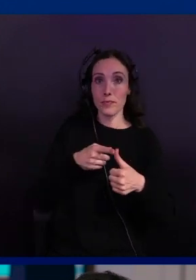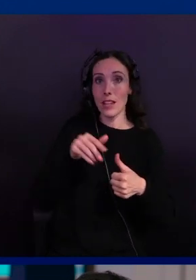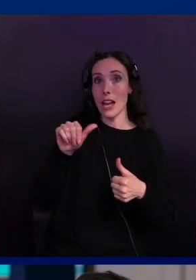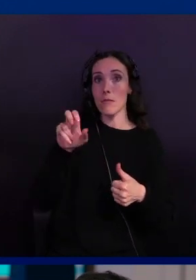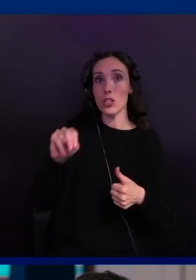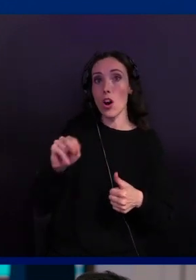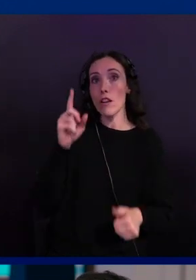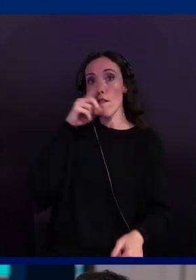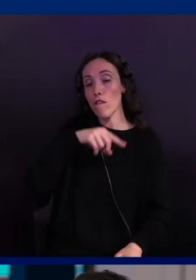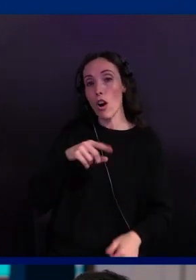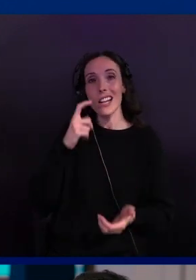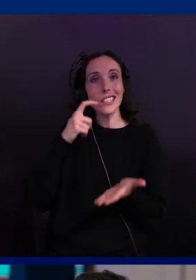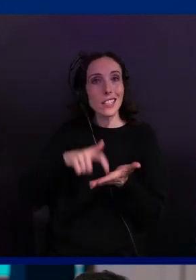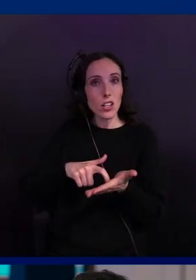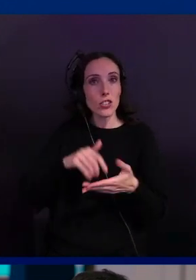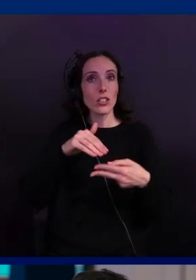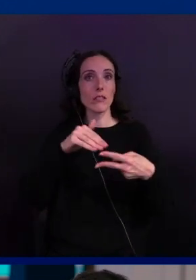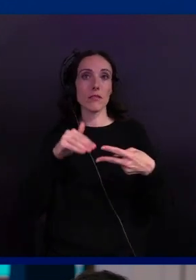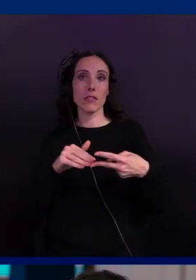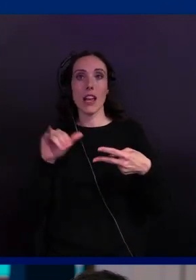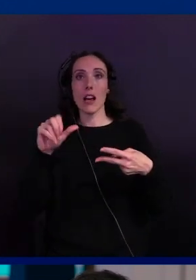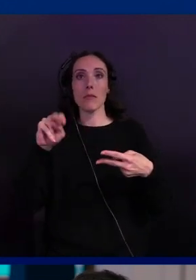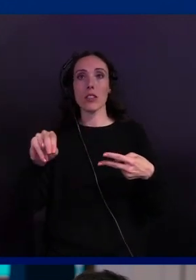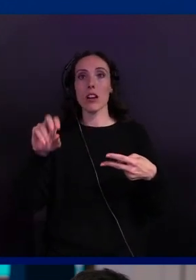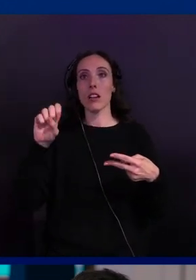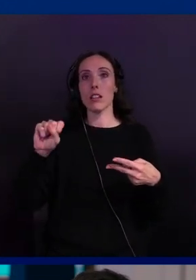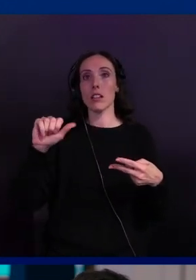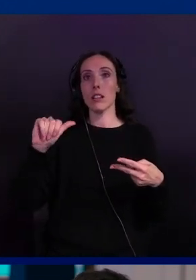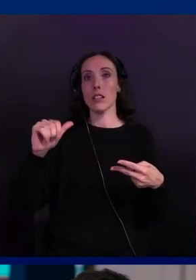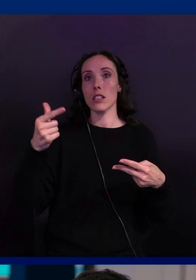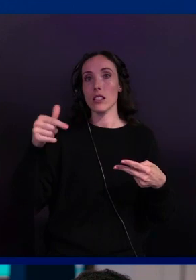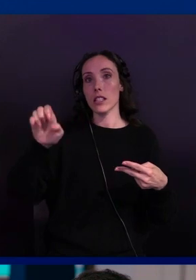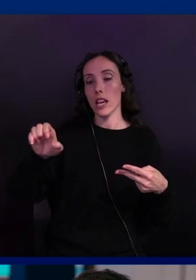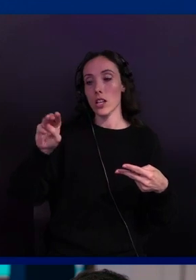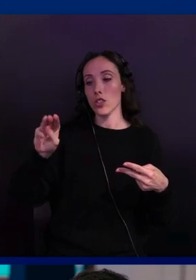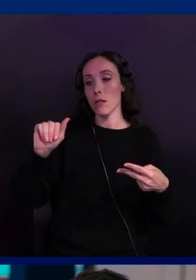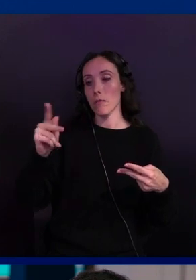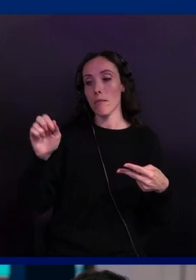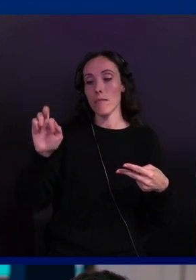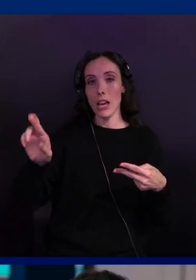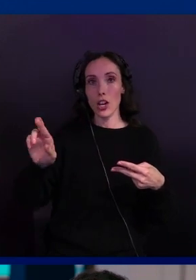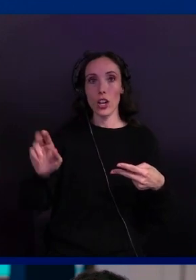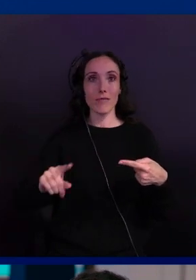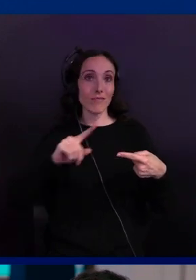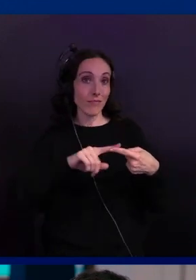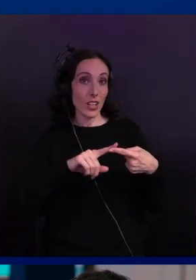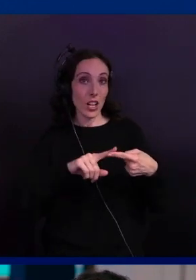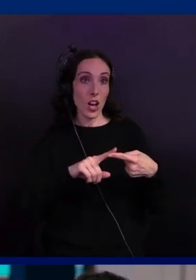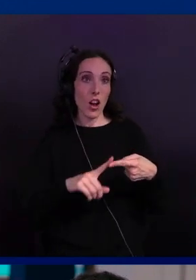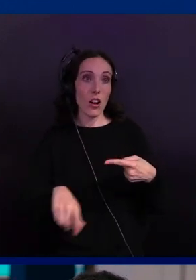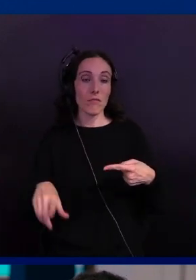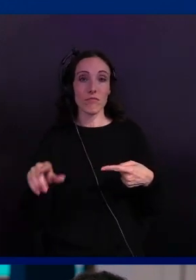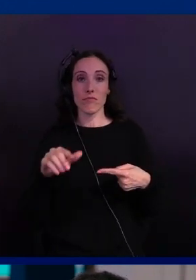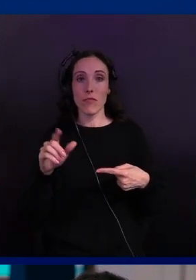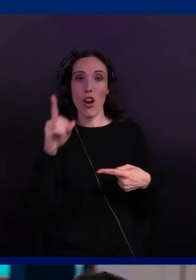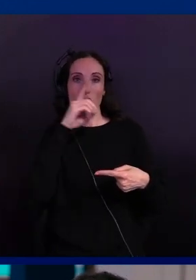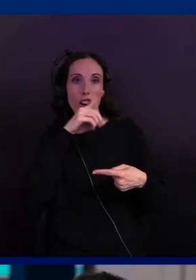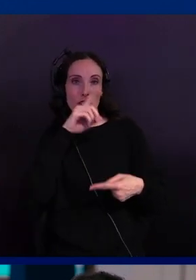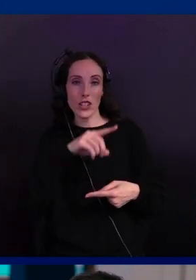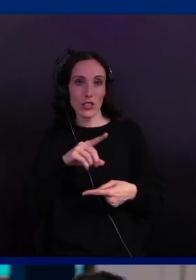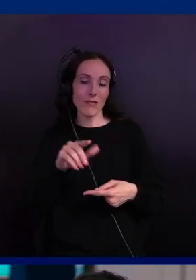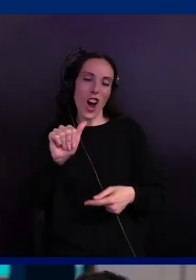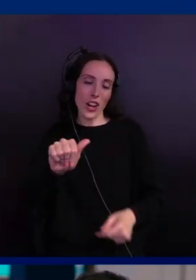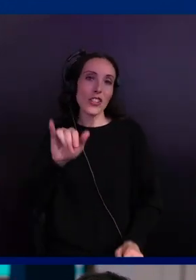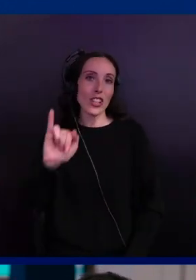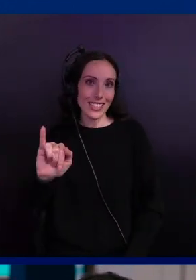Fraud Detector. Another is Amazon SageMaker. Amazon Fraud Detector is artificial intelligence services, whereas Amazon